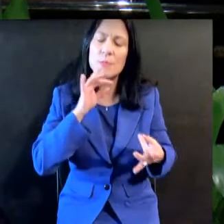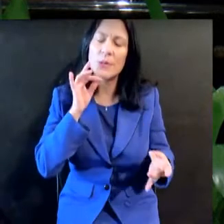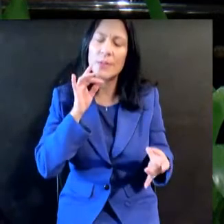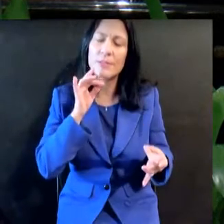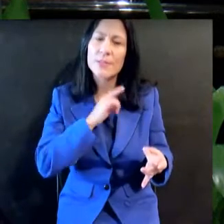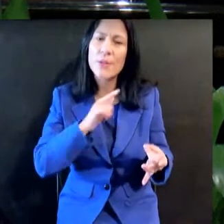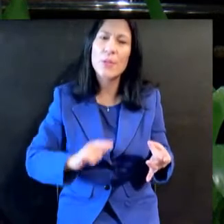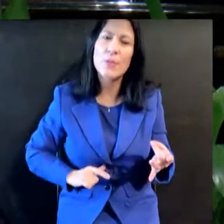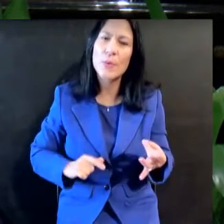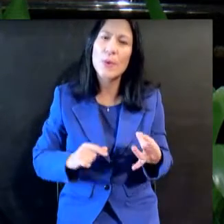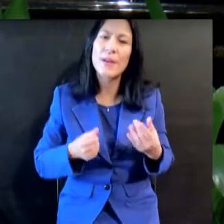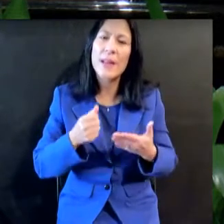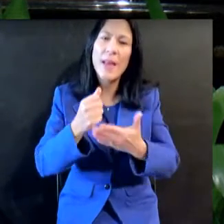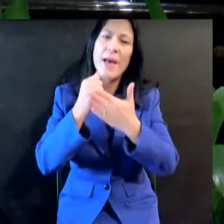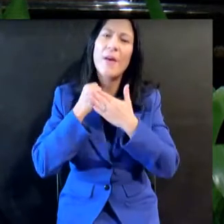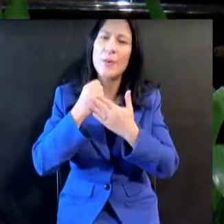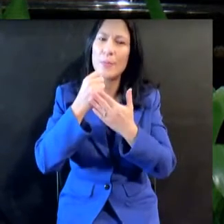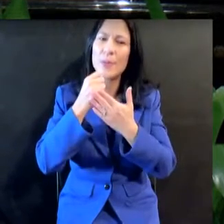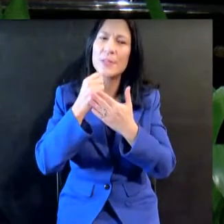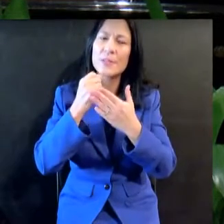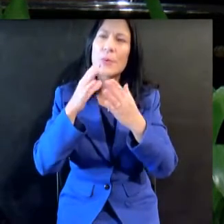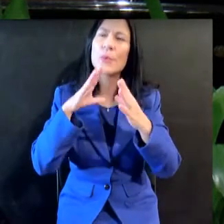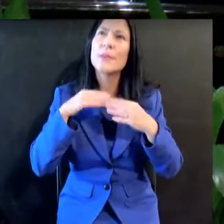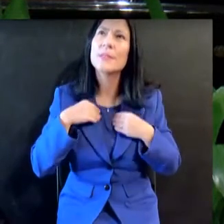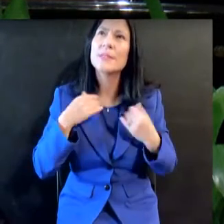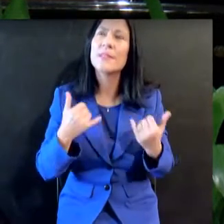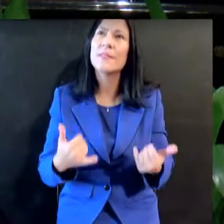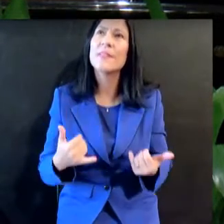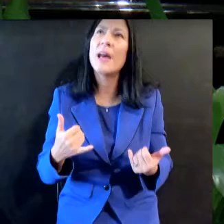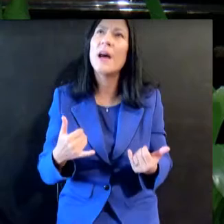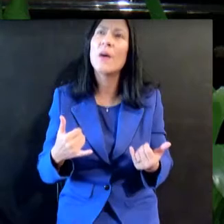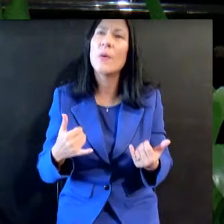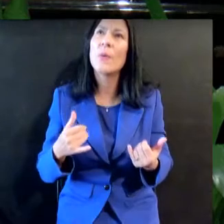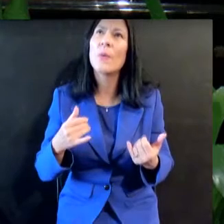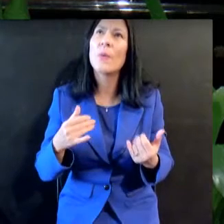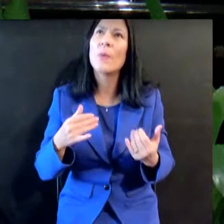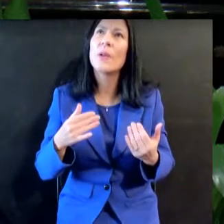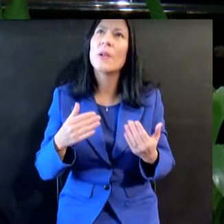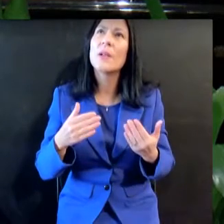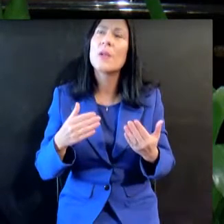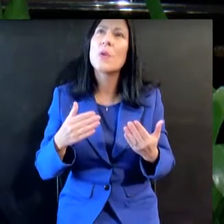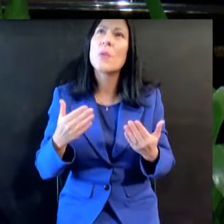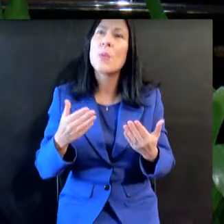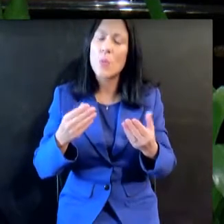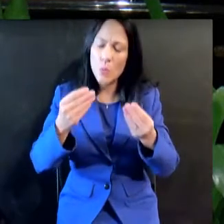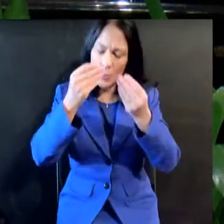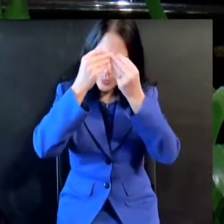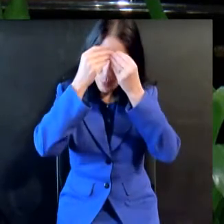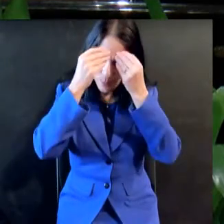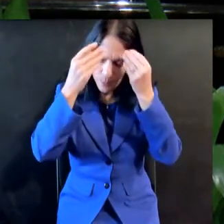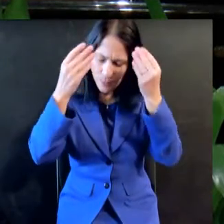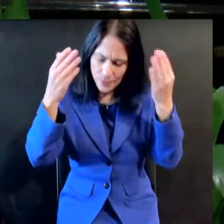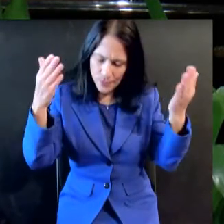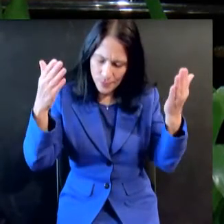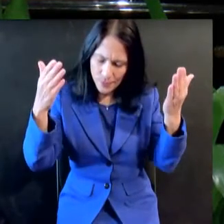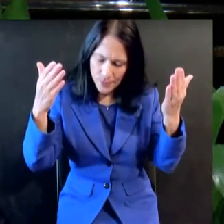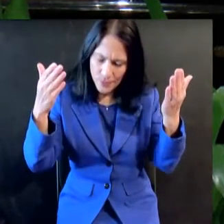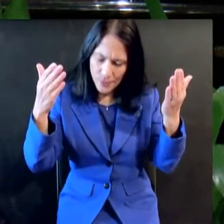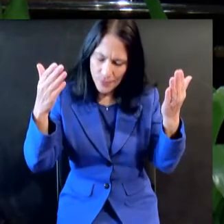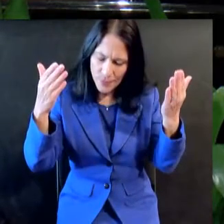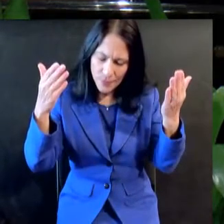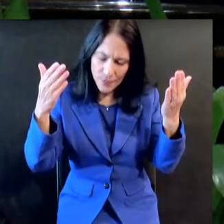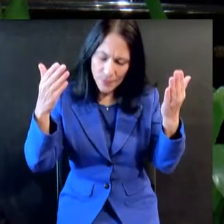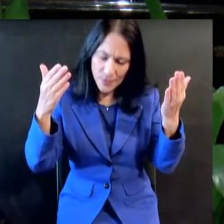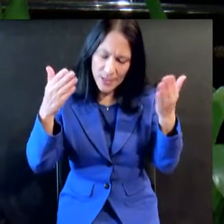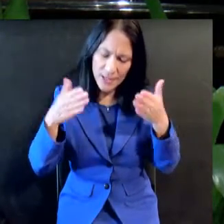Lord, let us hear now. Let us receive what you would speak now. Let us receive the light and